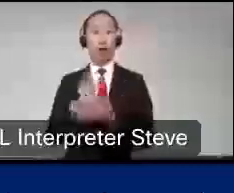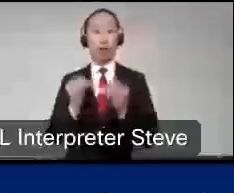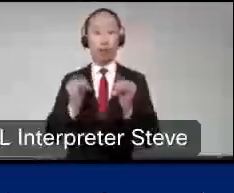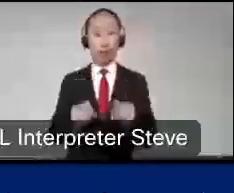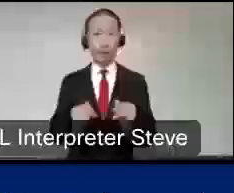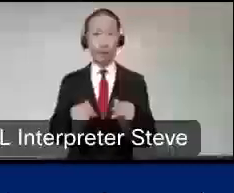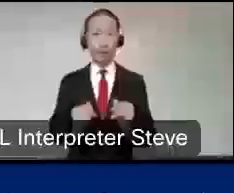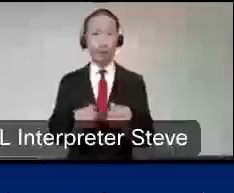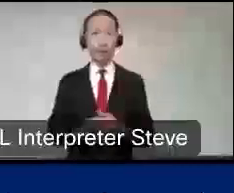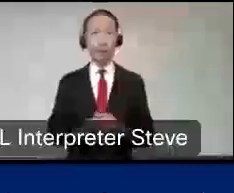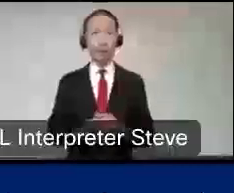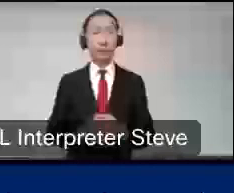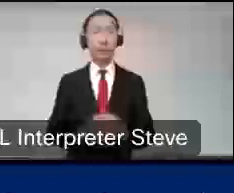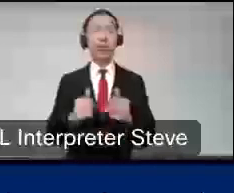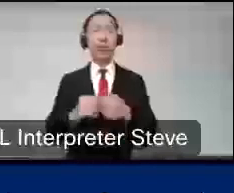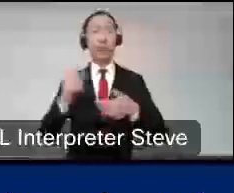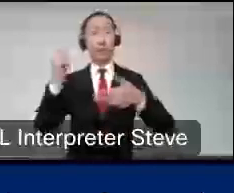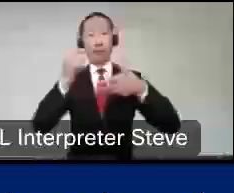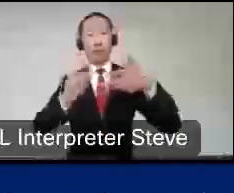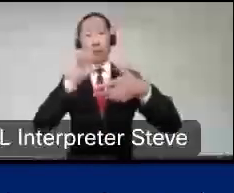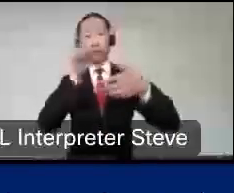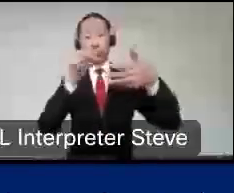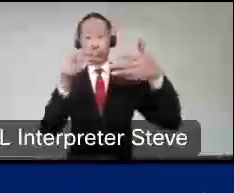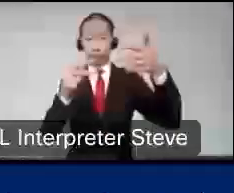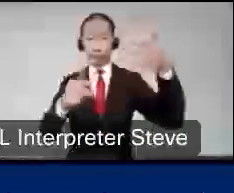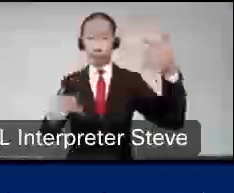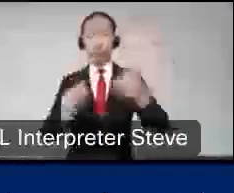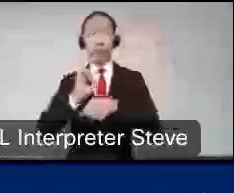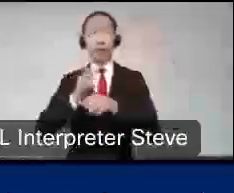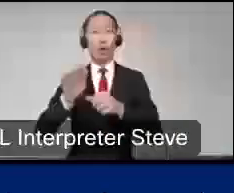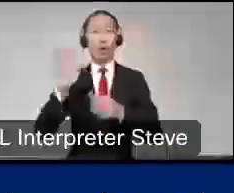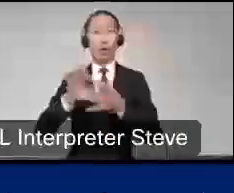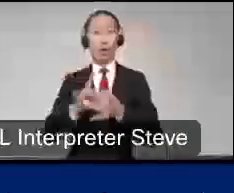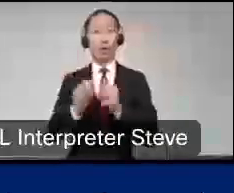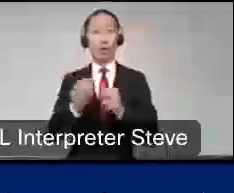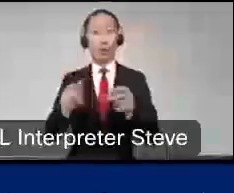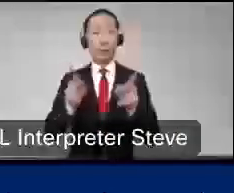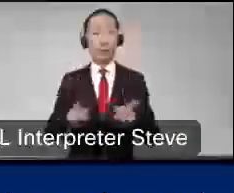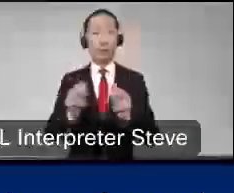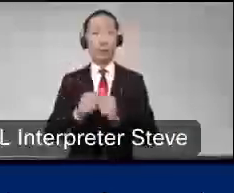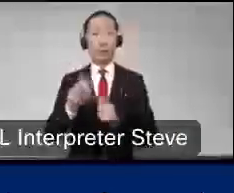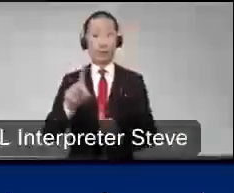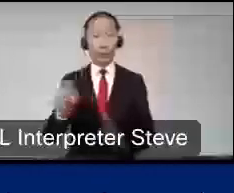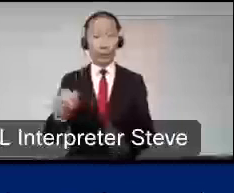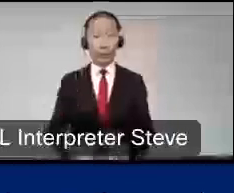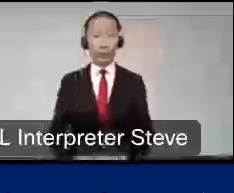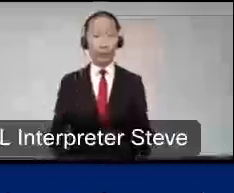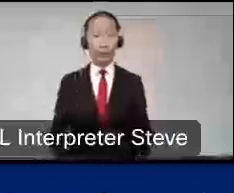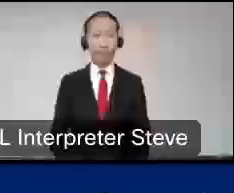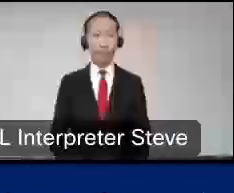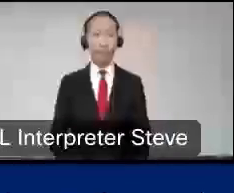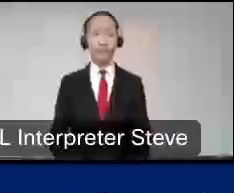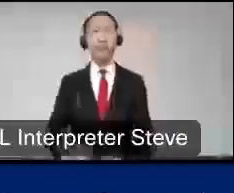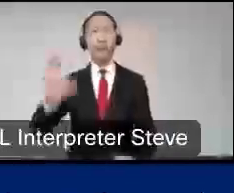in defined order of priority based on their relationship with the person with the disability.